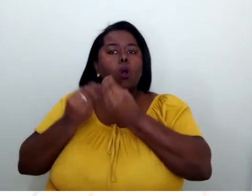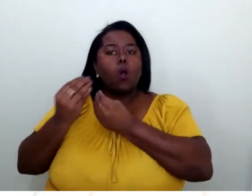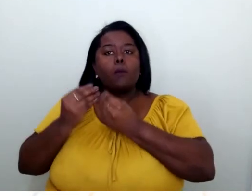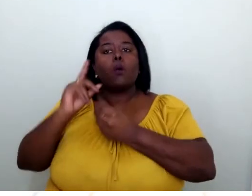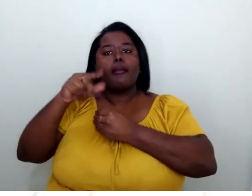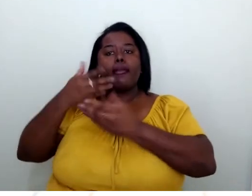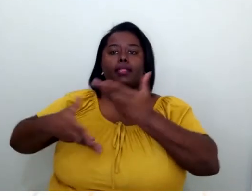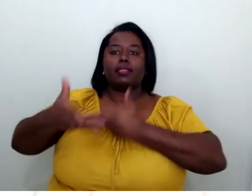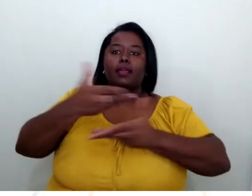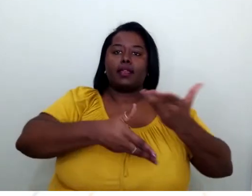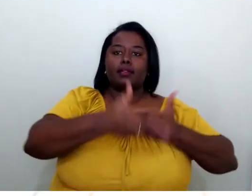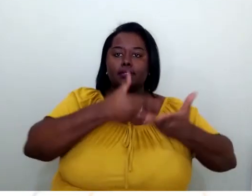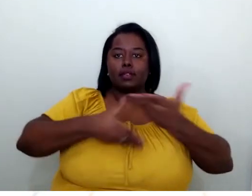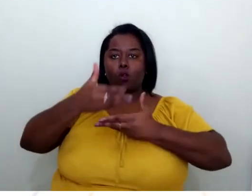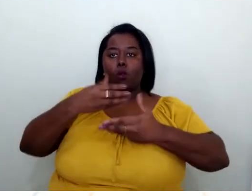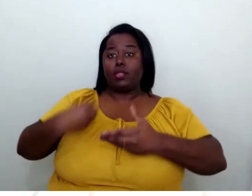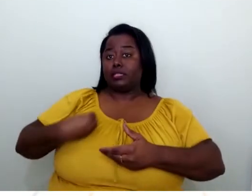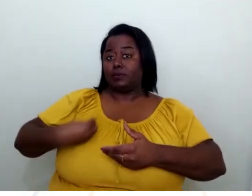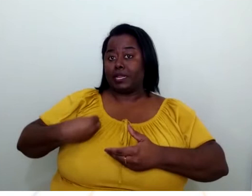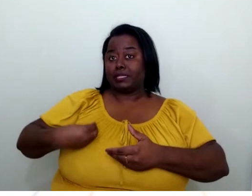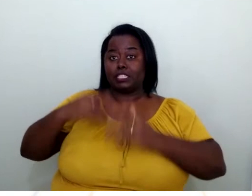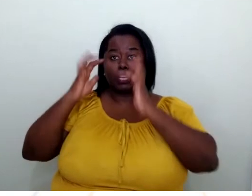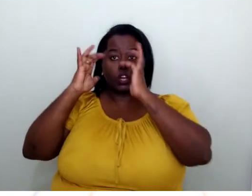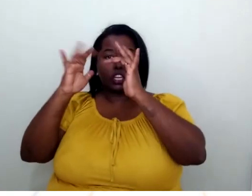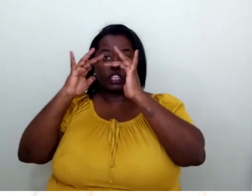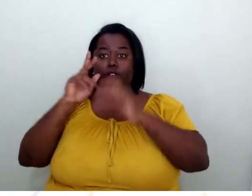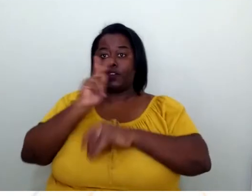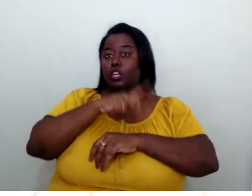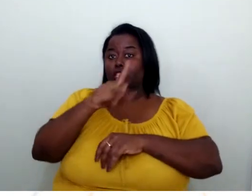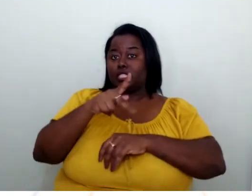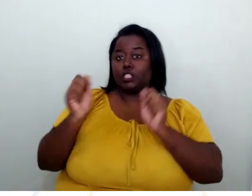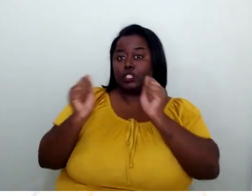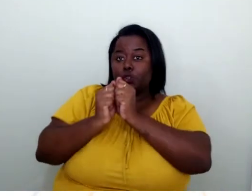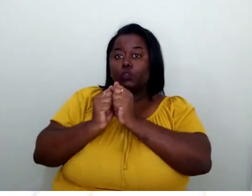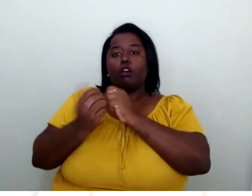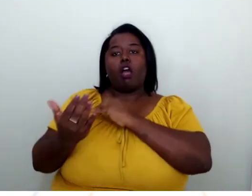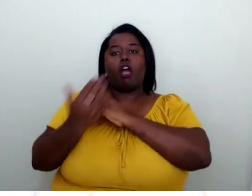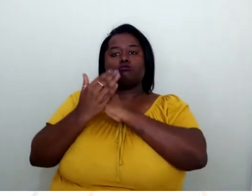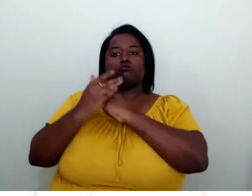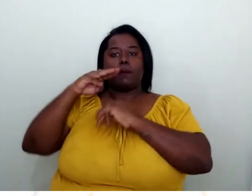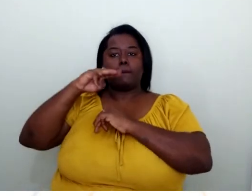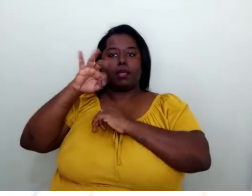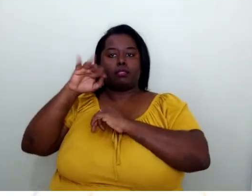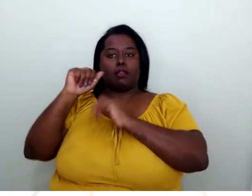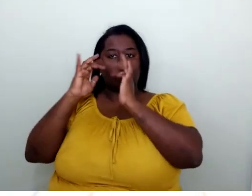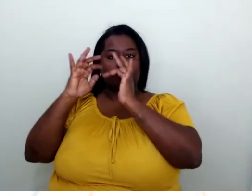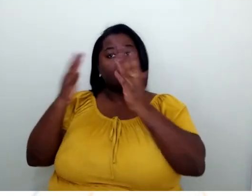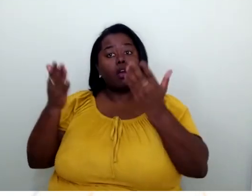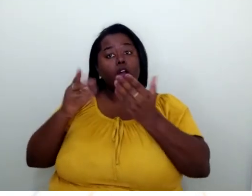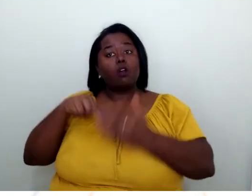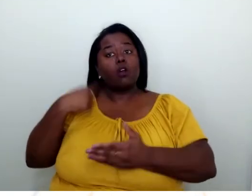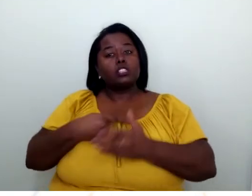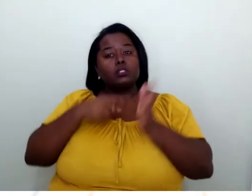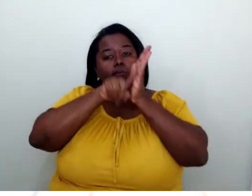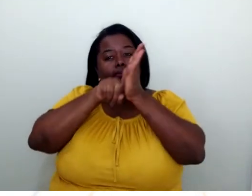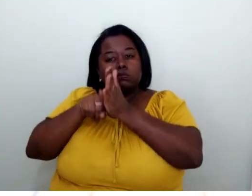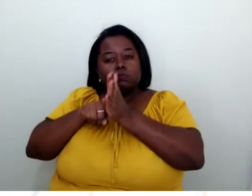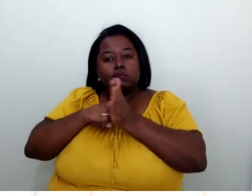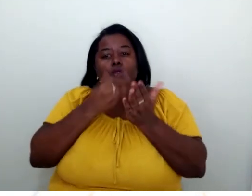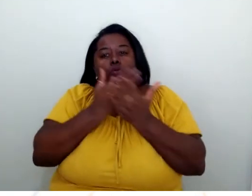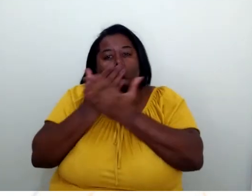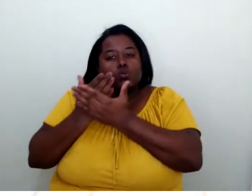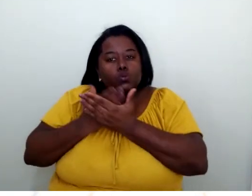individuals picked up at that at the University of Alberta in Edmonton, which is the capital city of our state or province. Randy Garrison, Walter